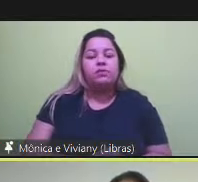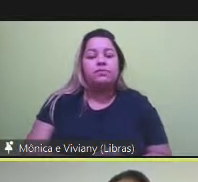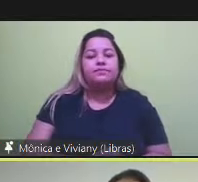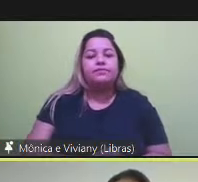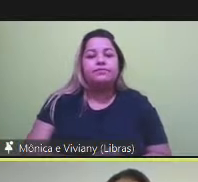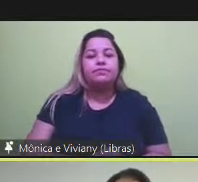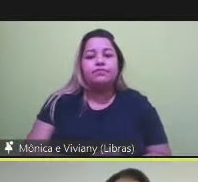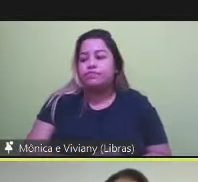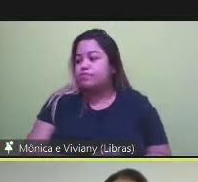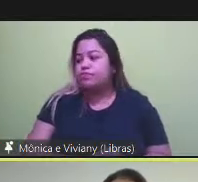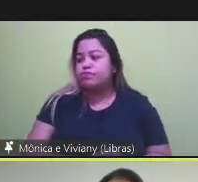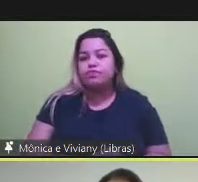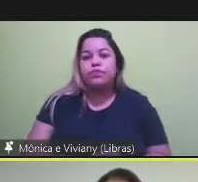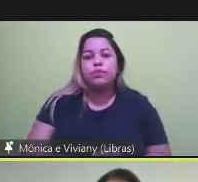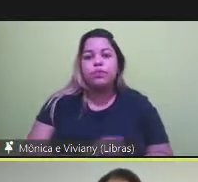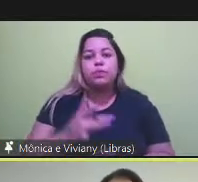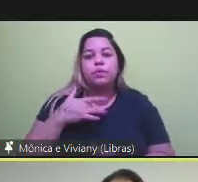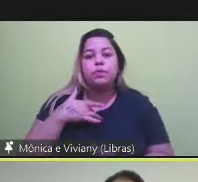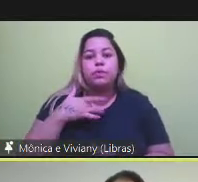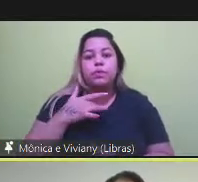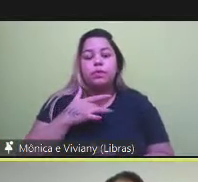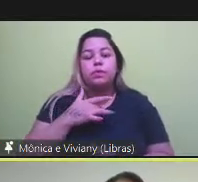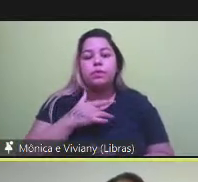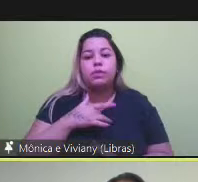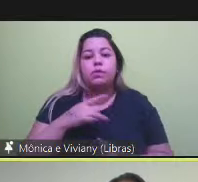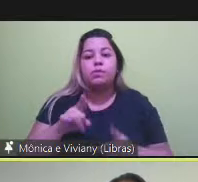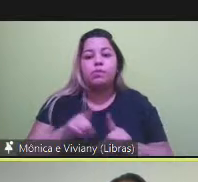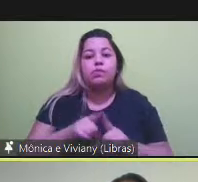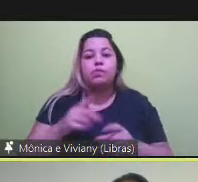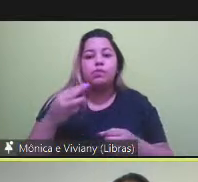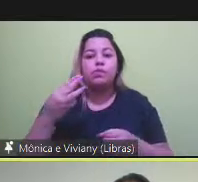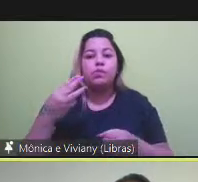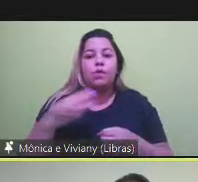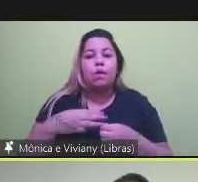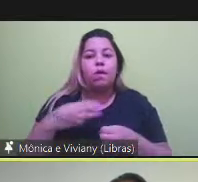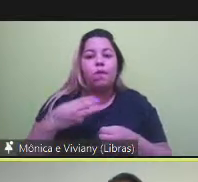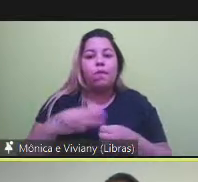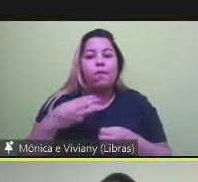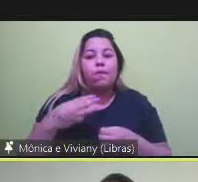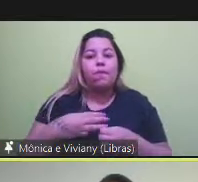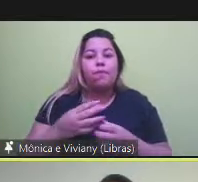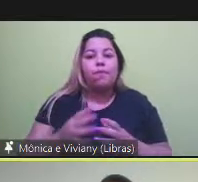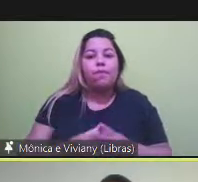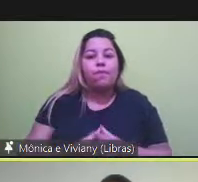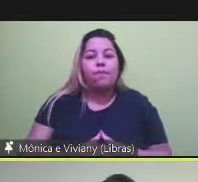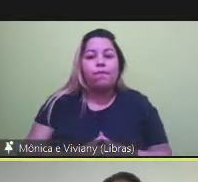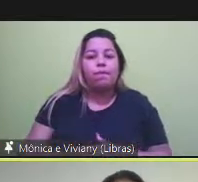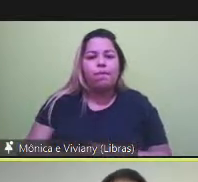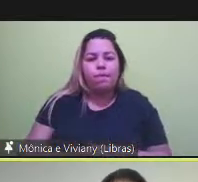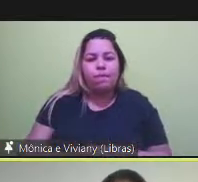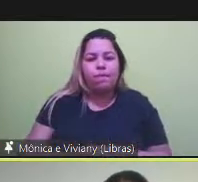Now speaking a little bit out of the care network, primary care network,